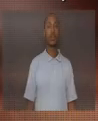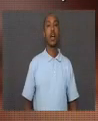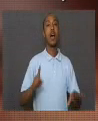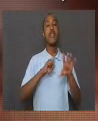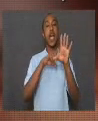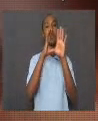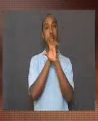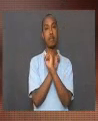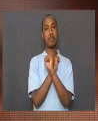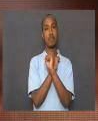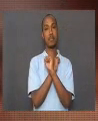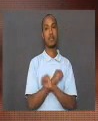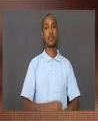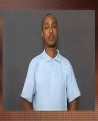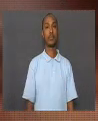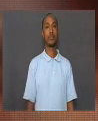Time's up.